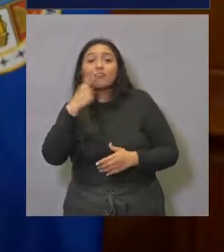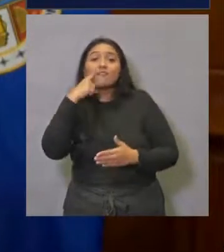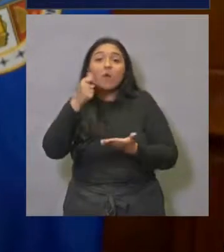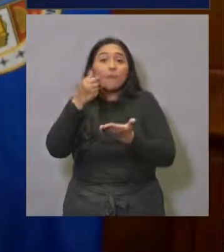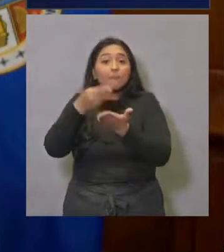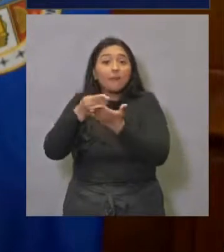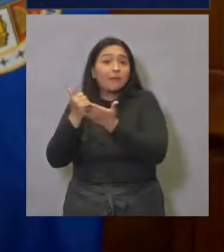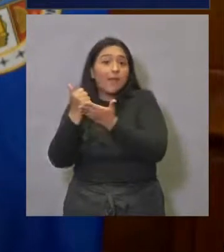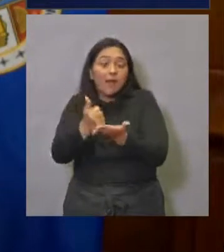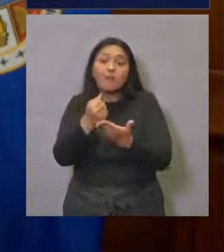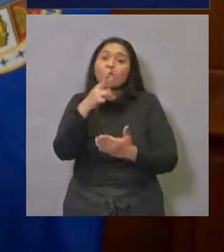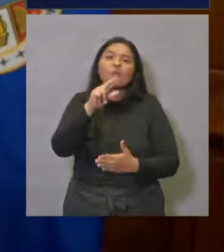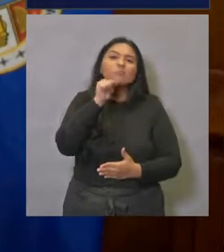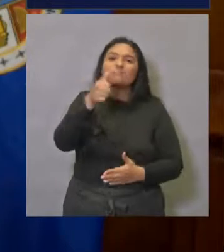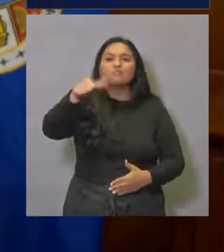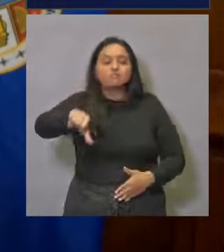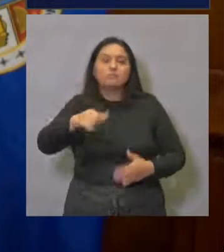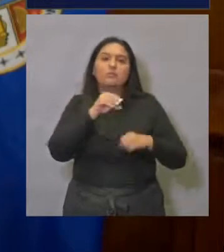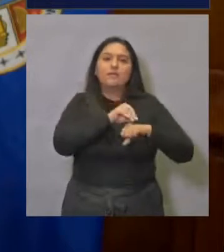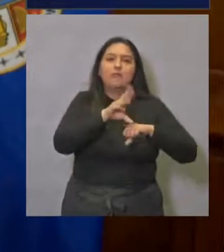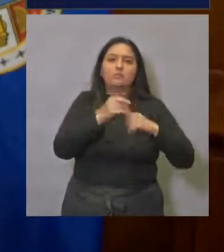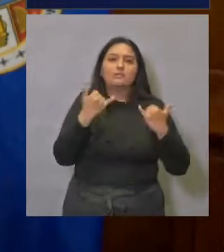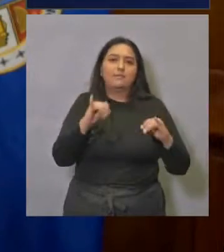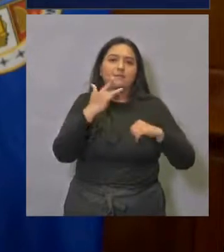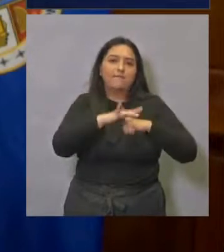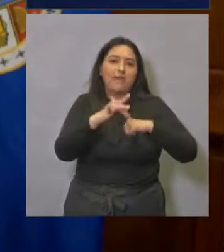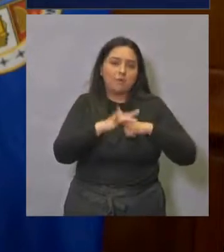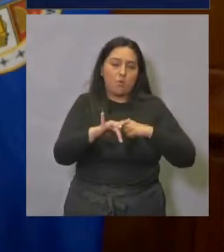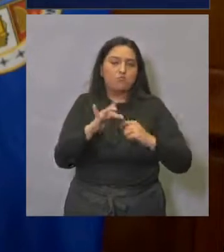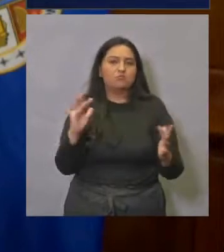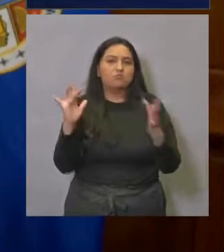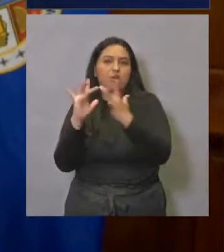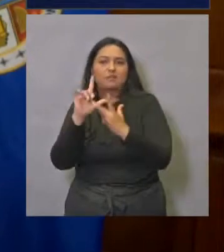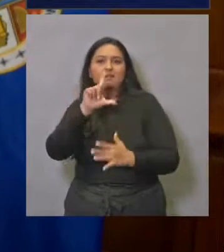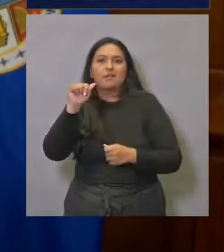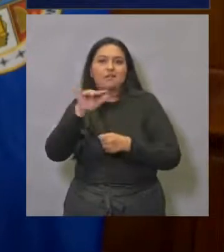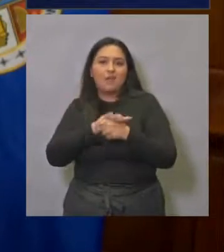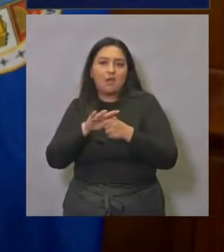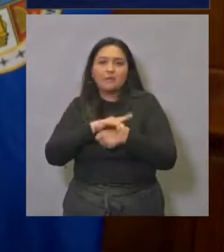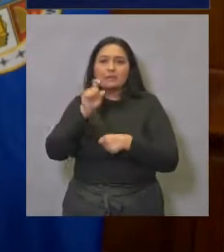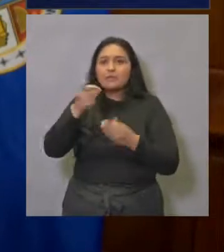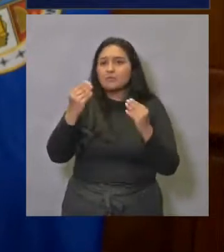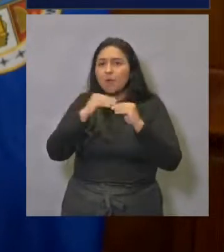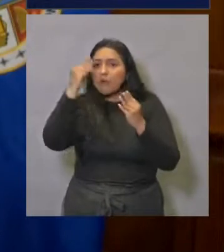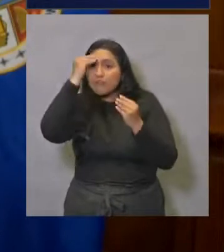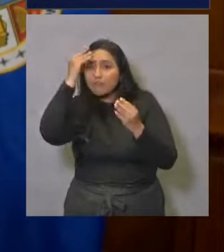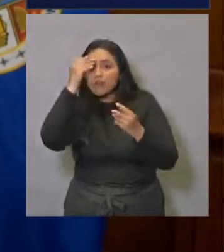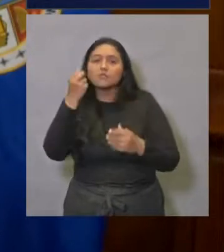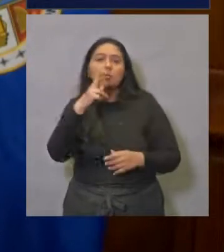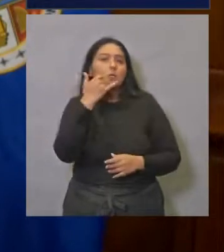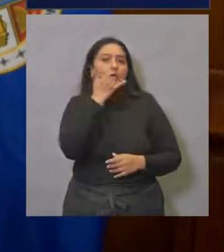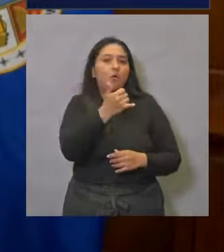contact our Neighborhood Housing Services, LA County, to sign up for more information by calling